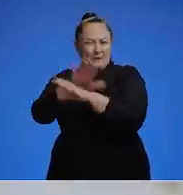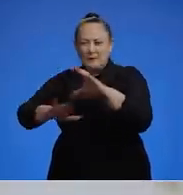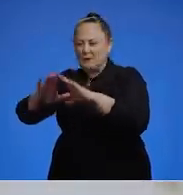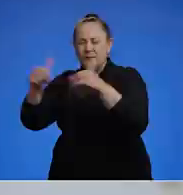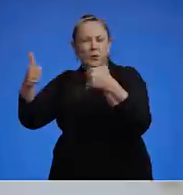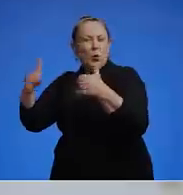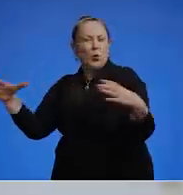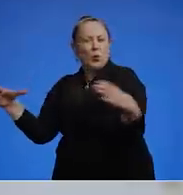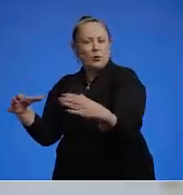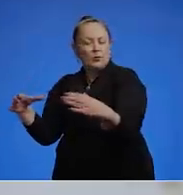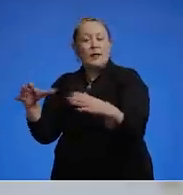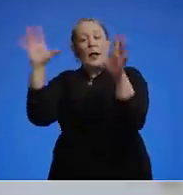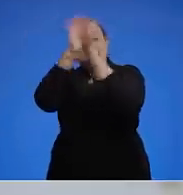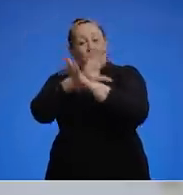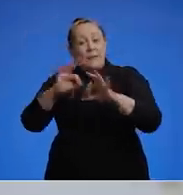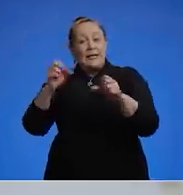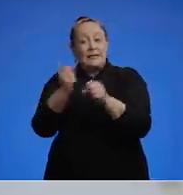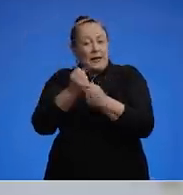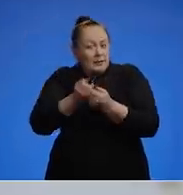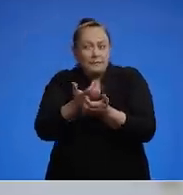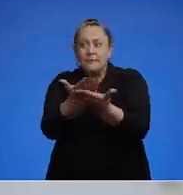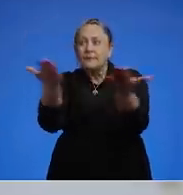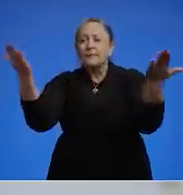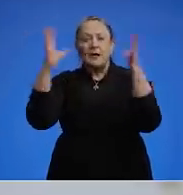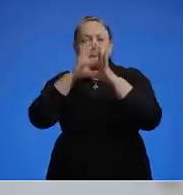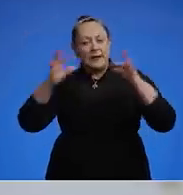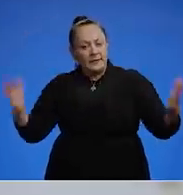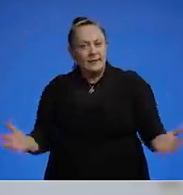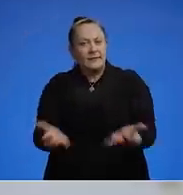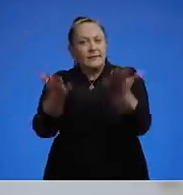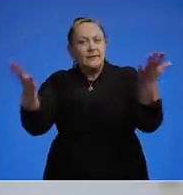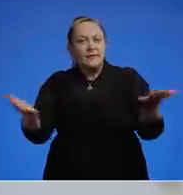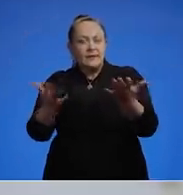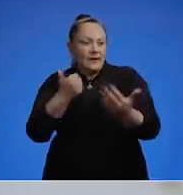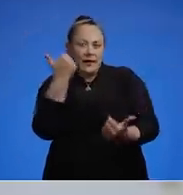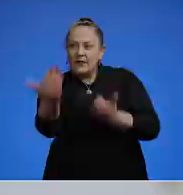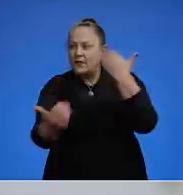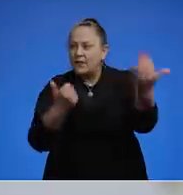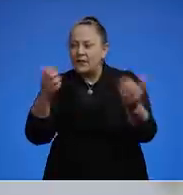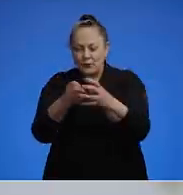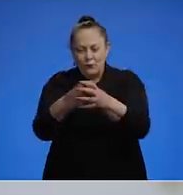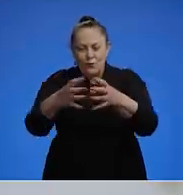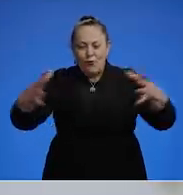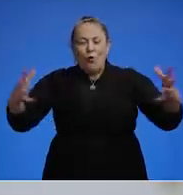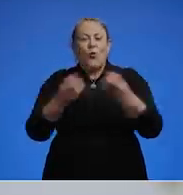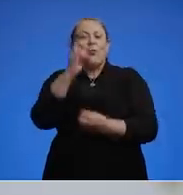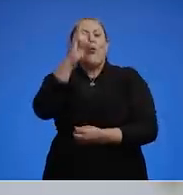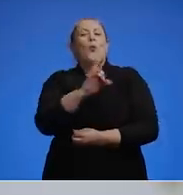Peacemakers, when they work for peace, sow the seeds which will bear fruit in holiness.